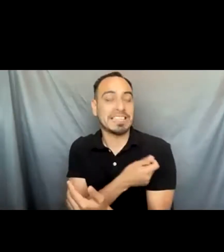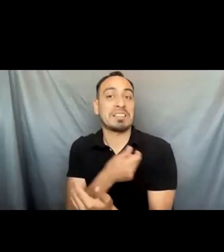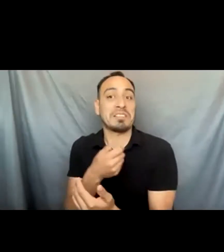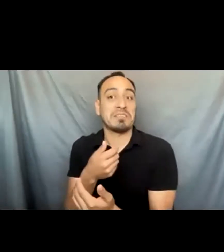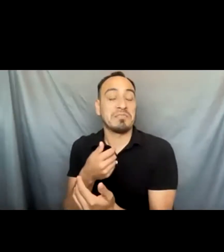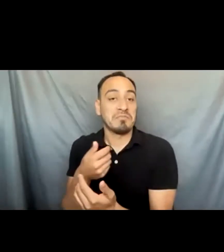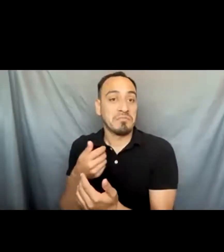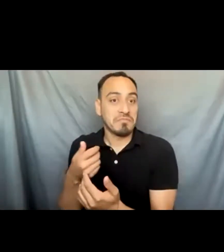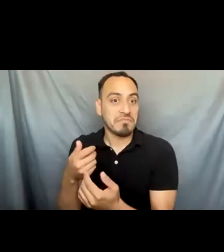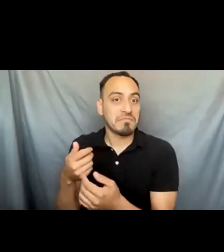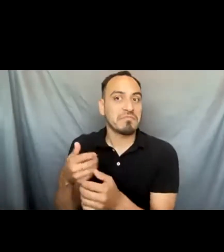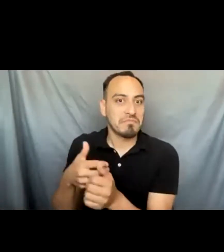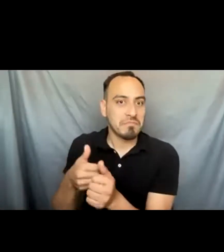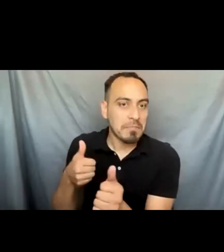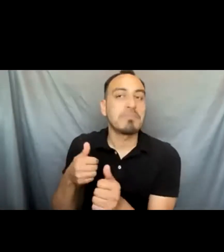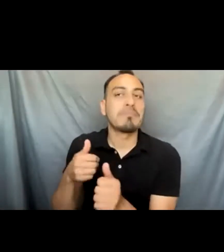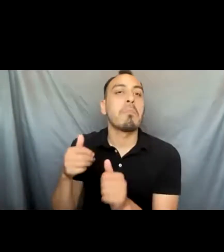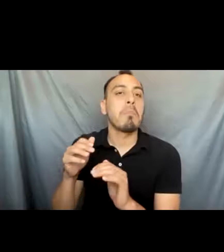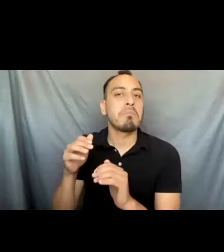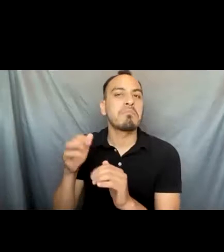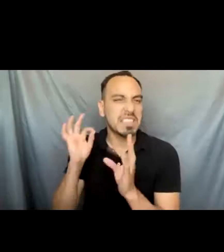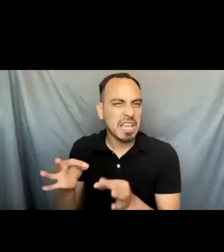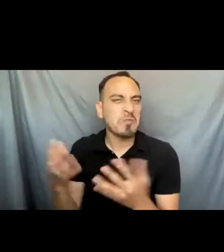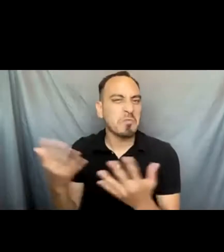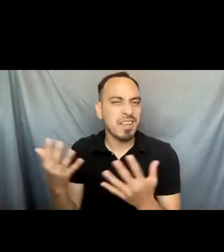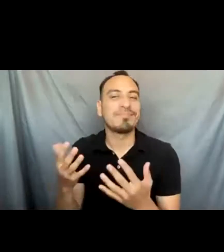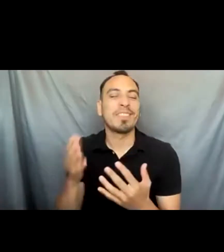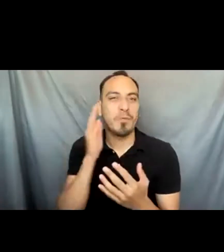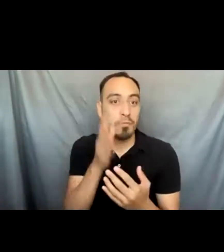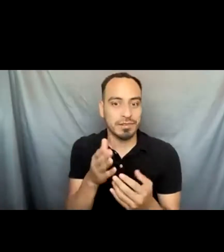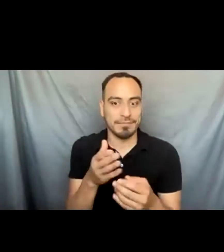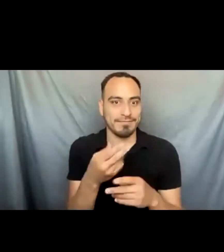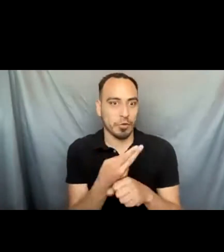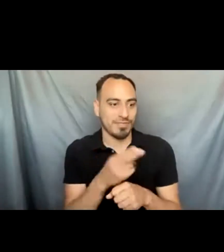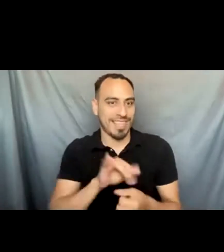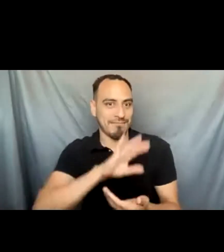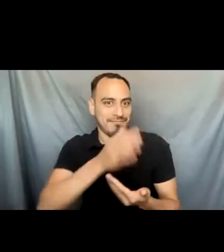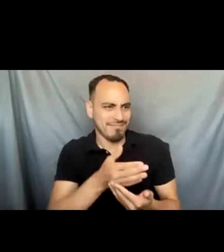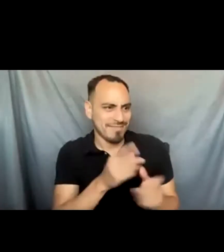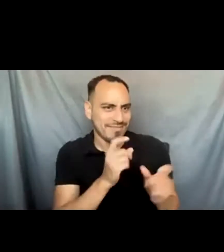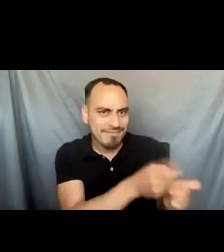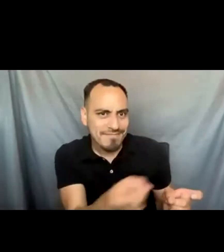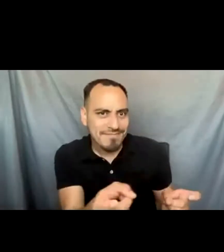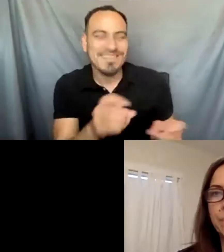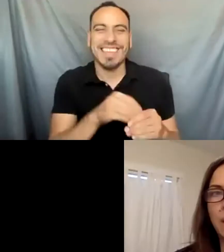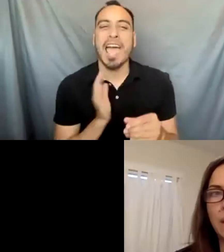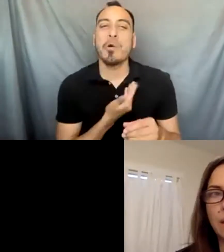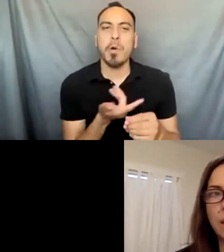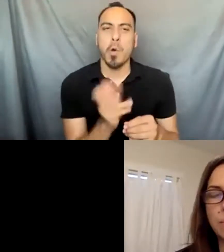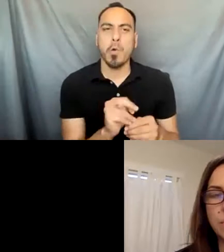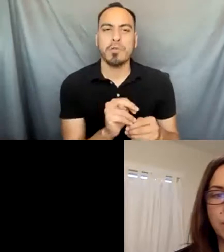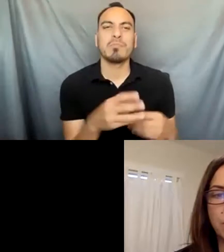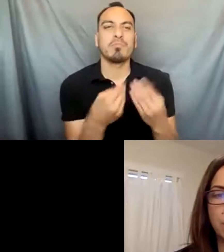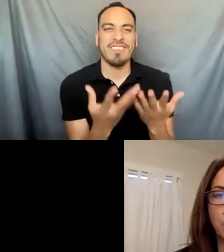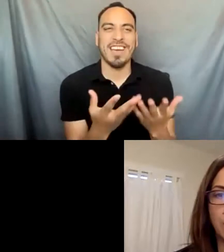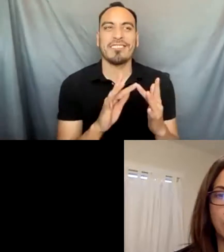counties. Instead, they are encouraging that we redistribute within our own provider network. It's something we've been doing anyway. And